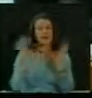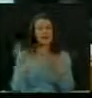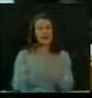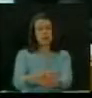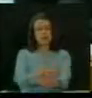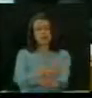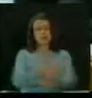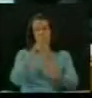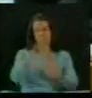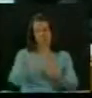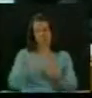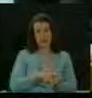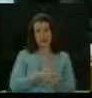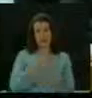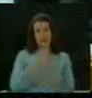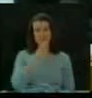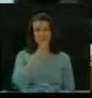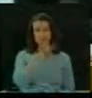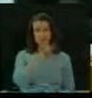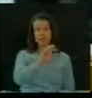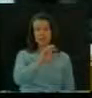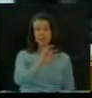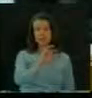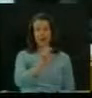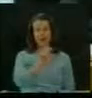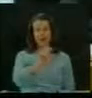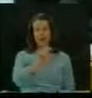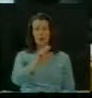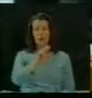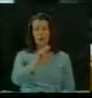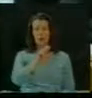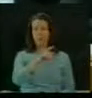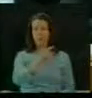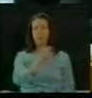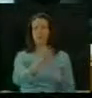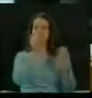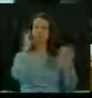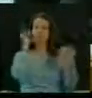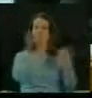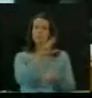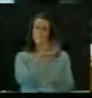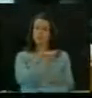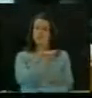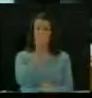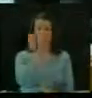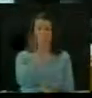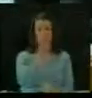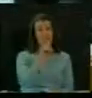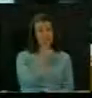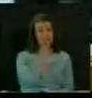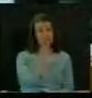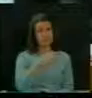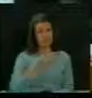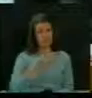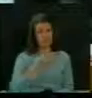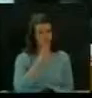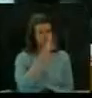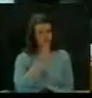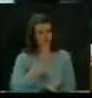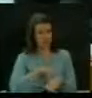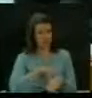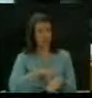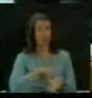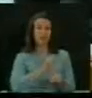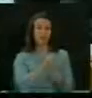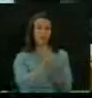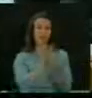this policy. I've talked with Karen Eckelbracht, who is a professor at the University of Tennessee who teaches ethics. She has volunteered her time